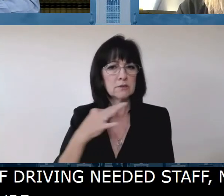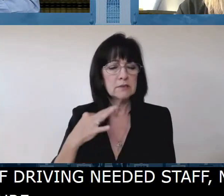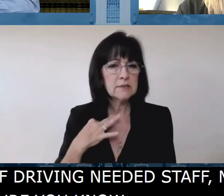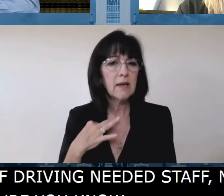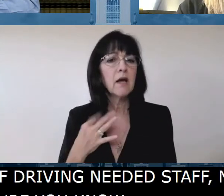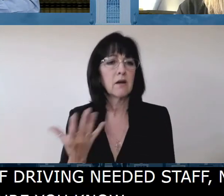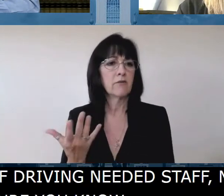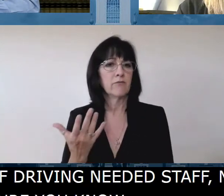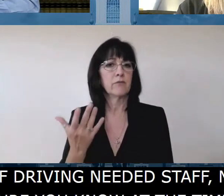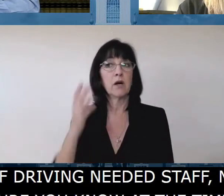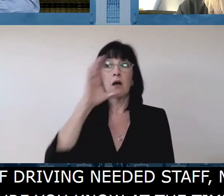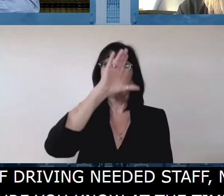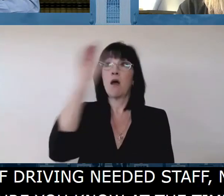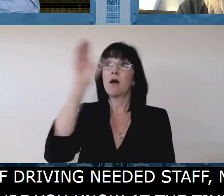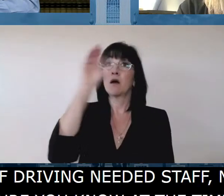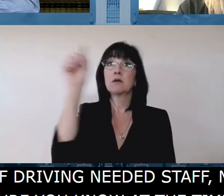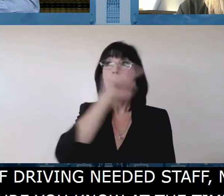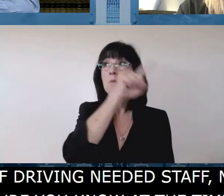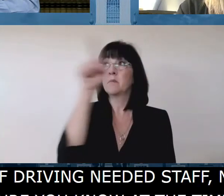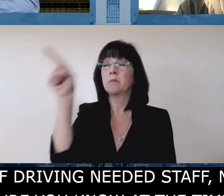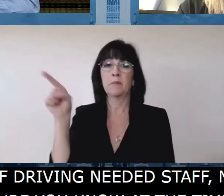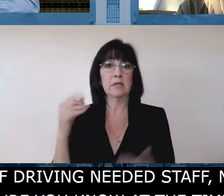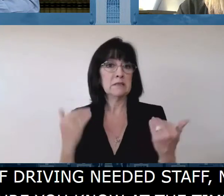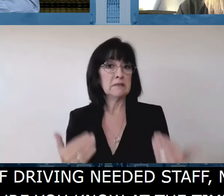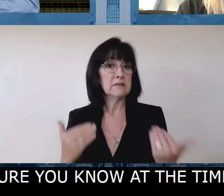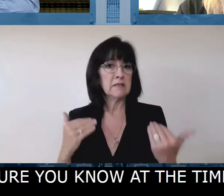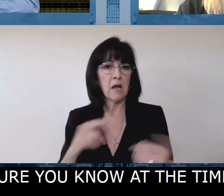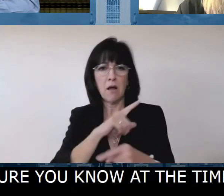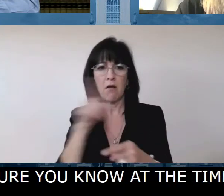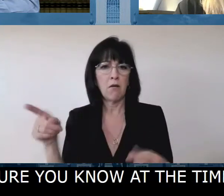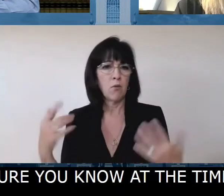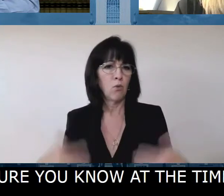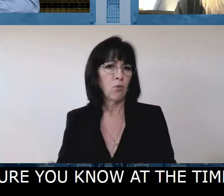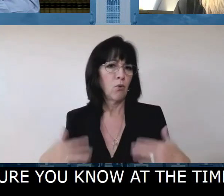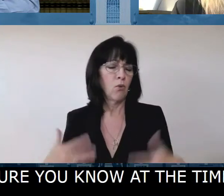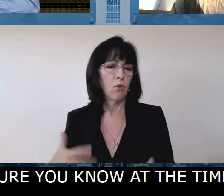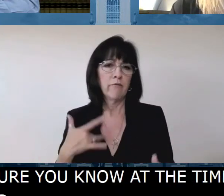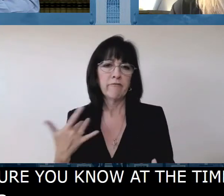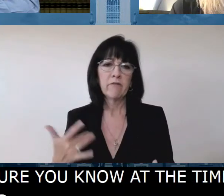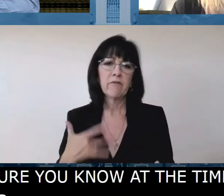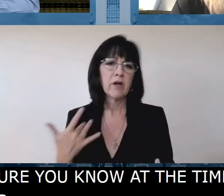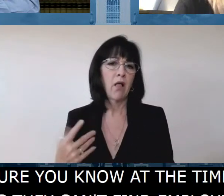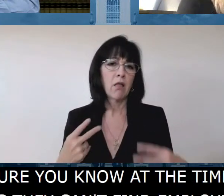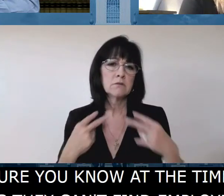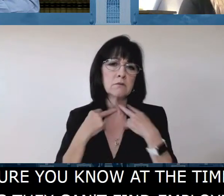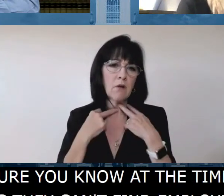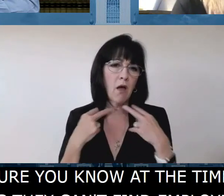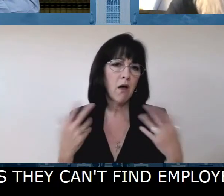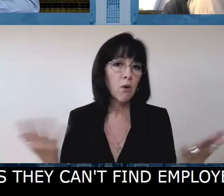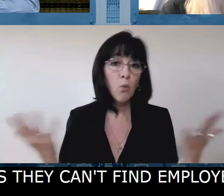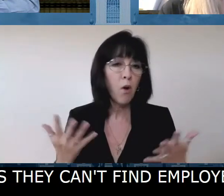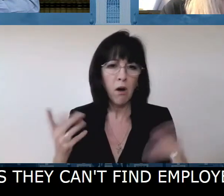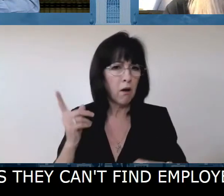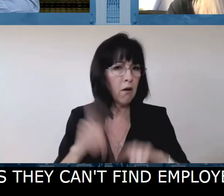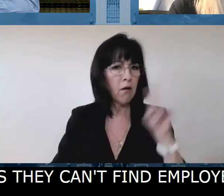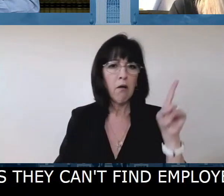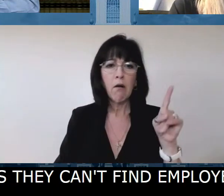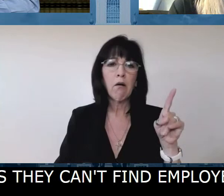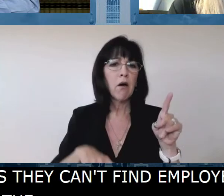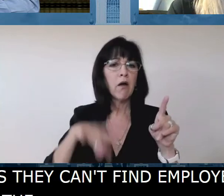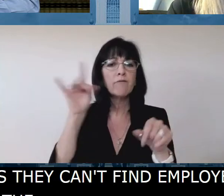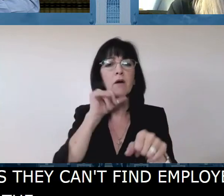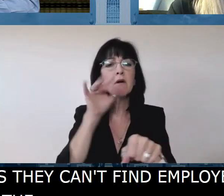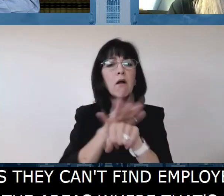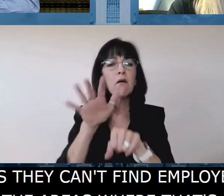the biggest complaint I hear is they can't find employees for the jobs that they have. One of the areas where that's really relevant